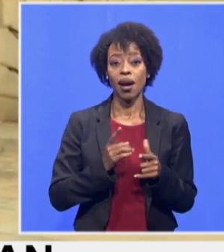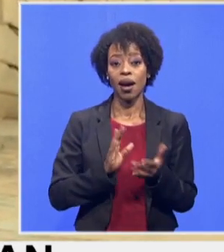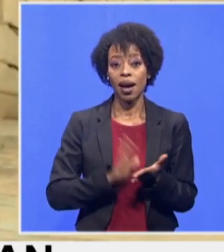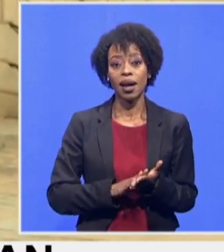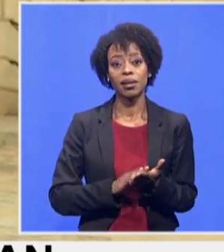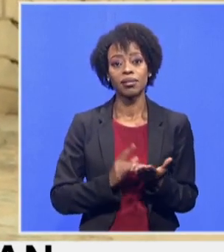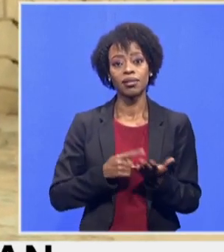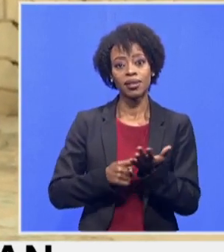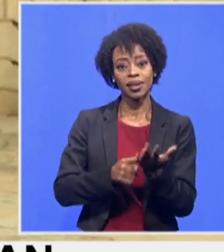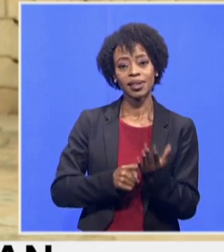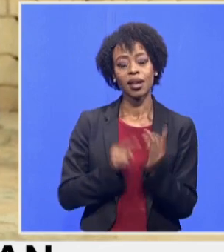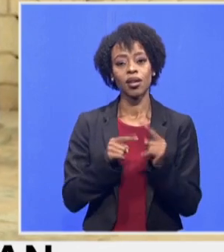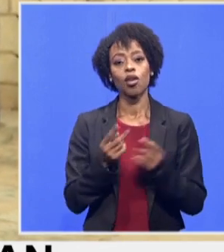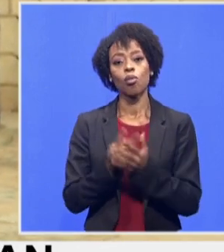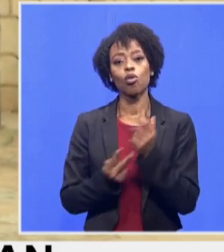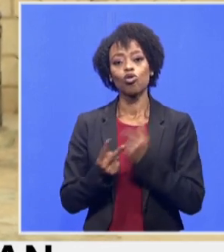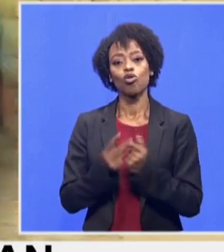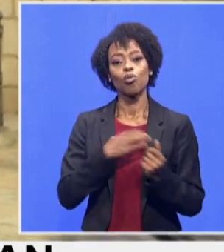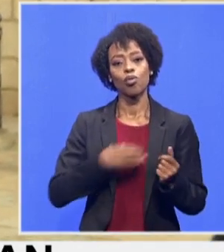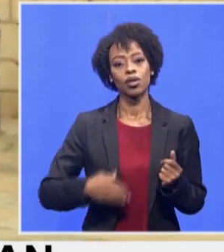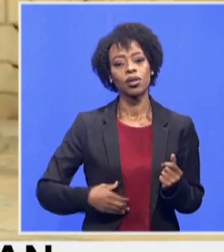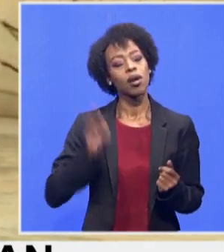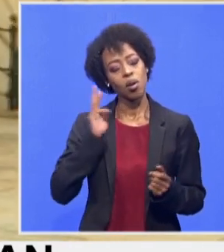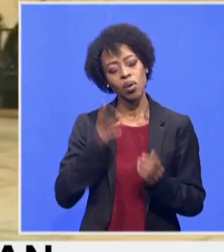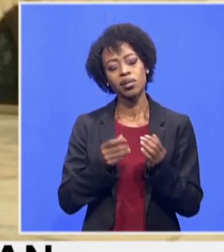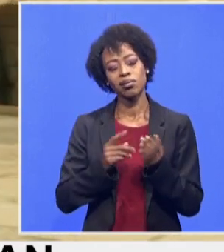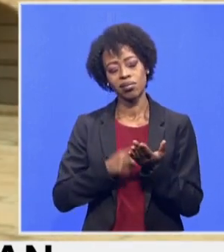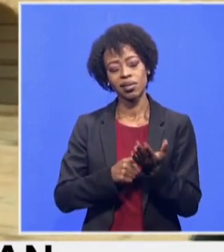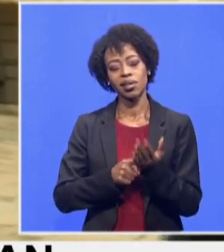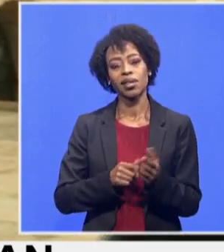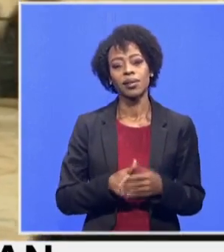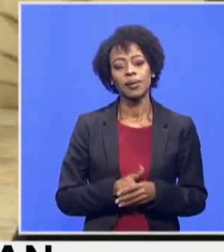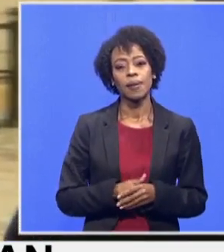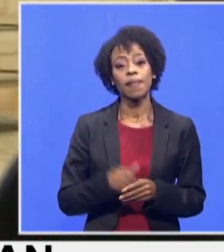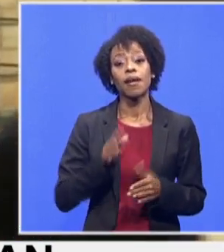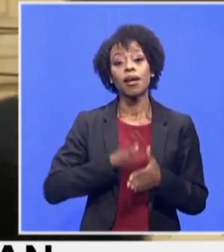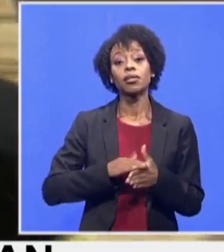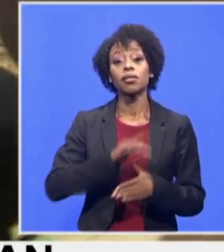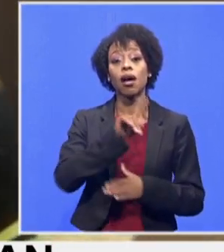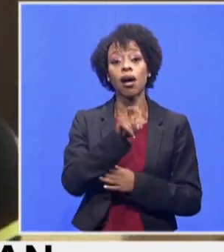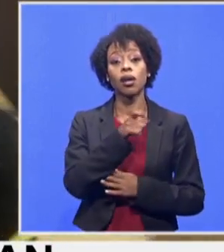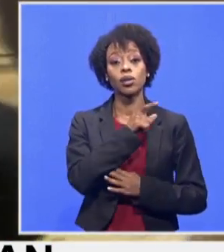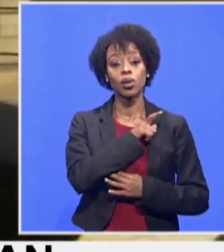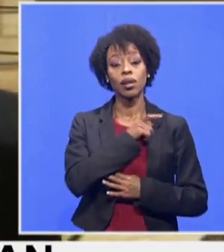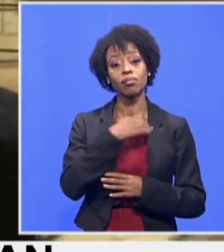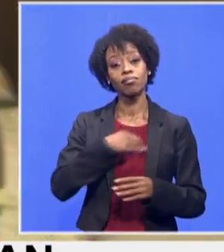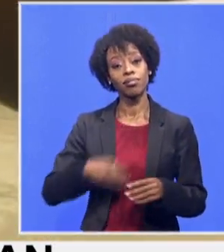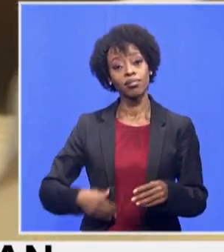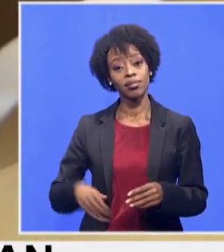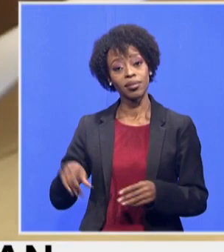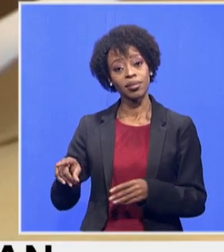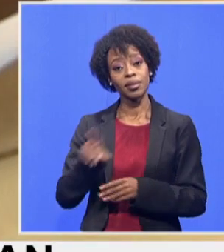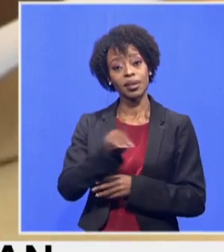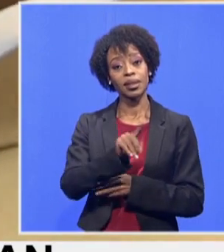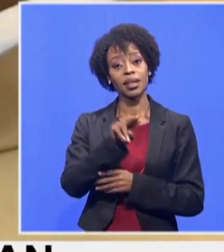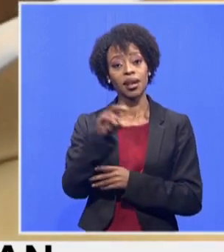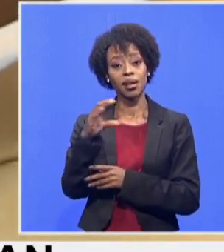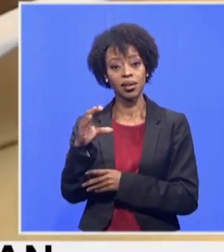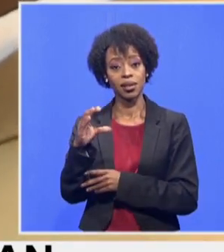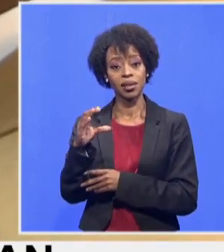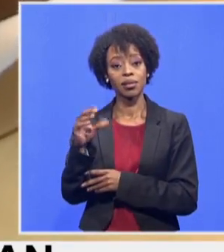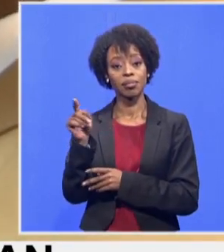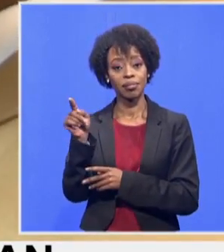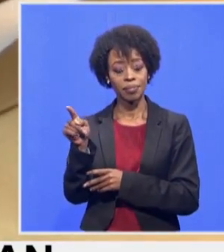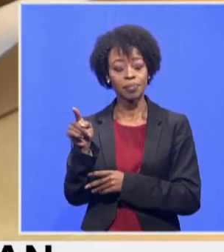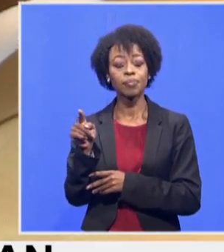be discussed between the two presidents today. But also, I ask these questions because the president of the DRC, President